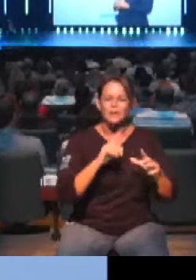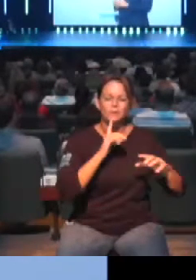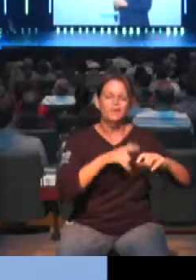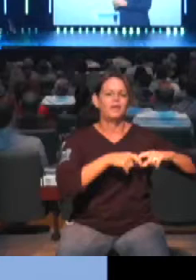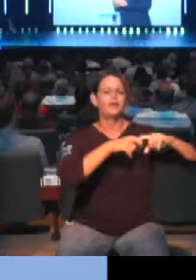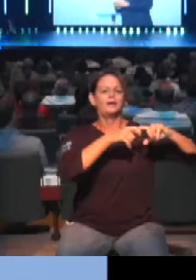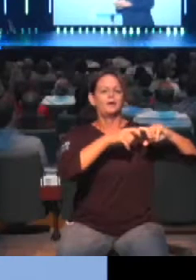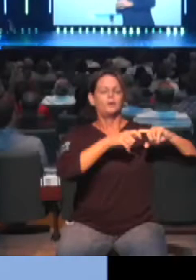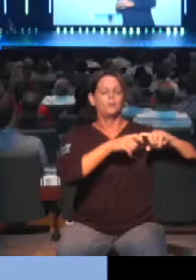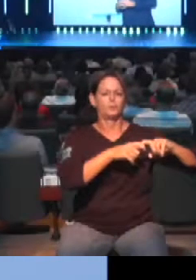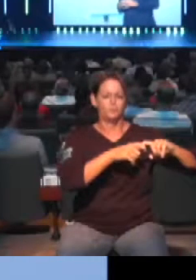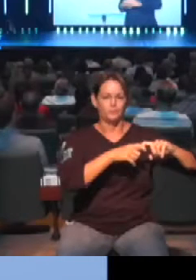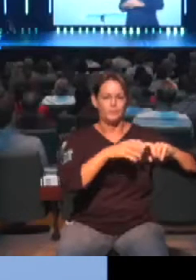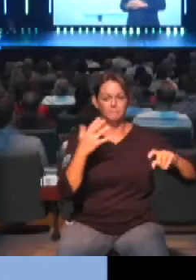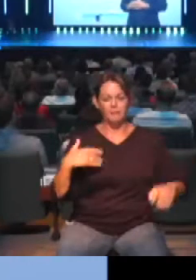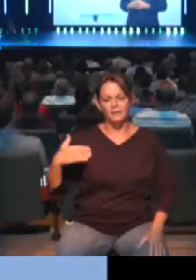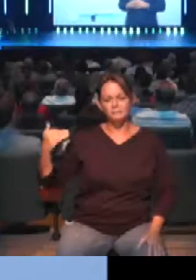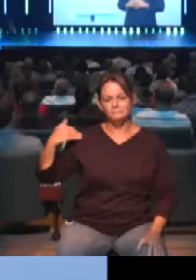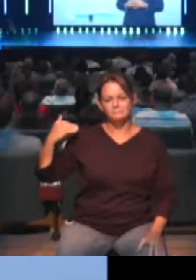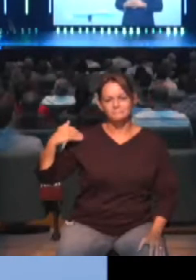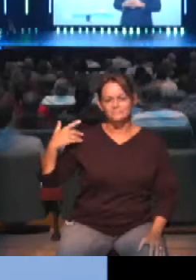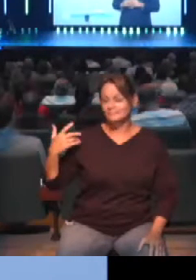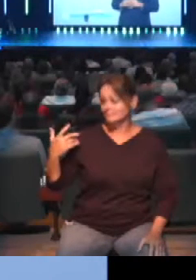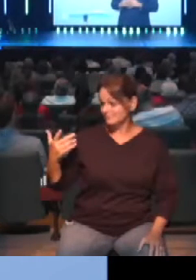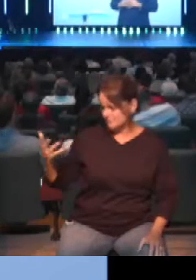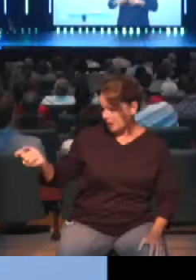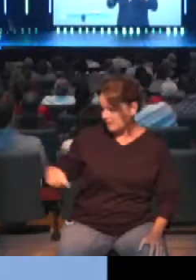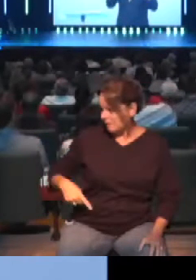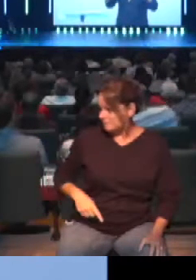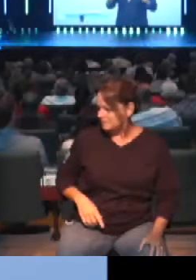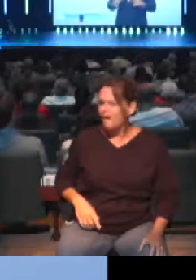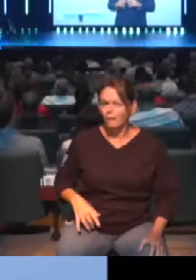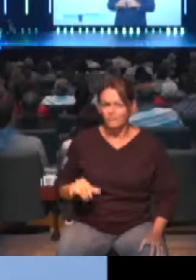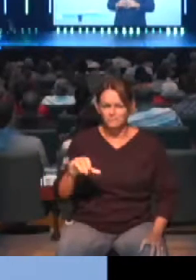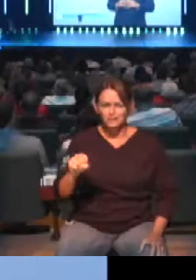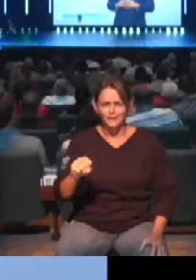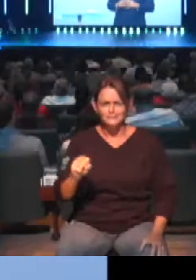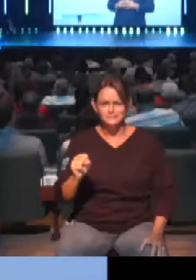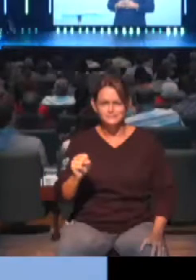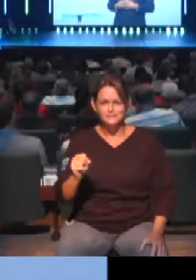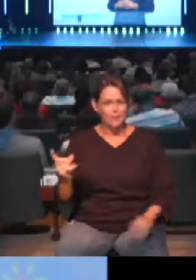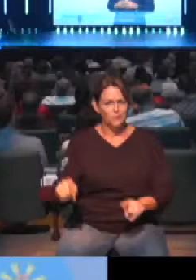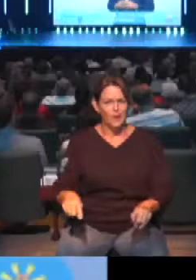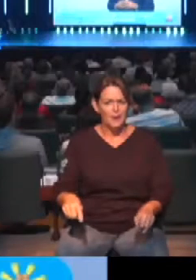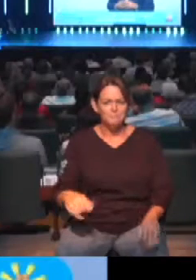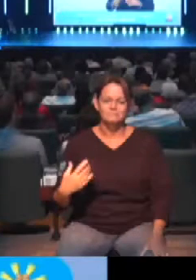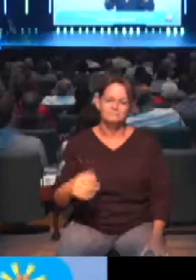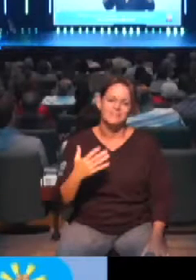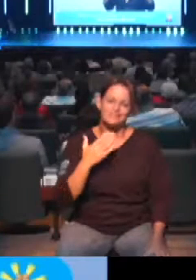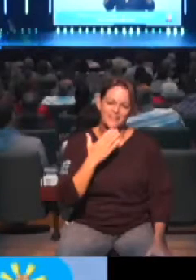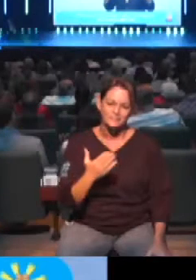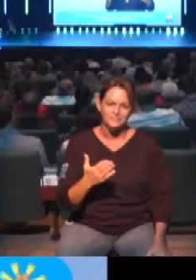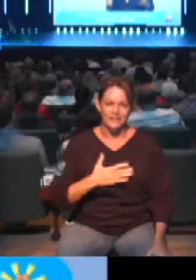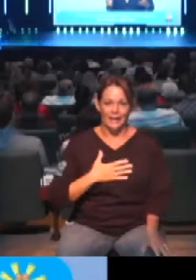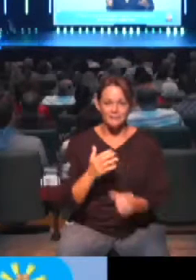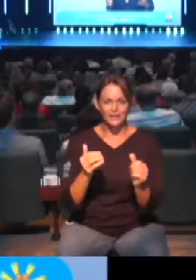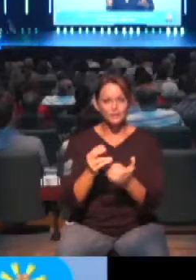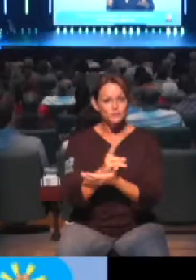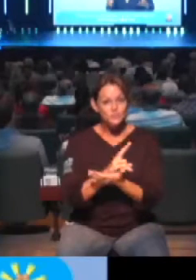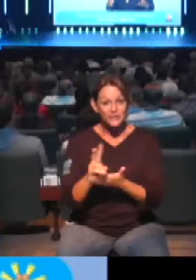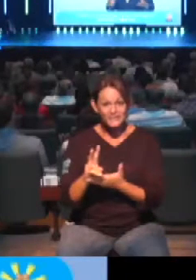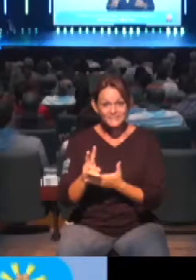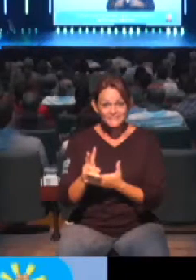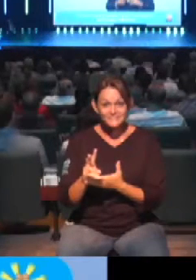of traveling, but when Pastor Todd called, I said, absolutely, I will come, and I'm glad to be here. I get to be here with you 2